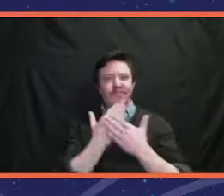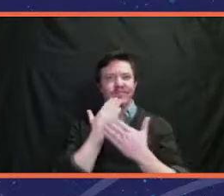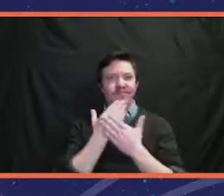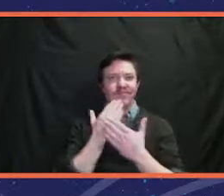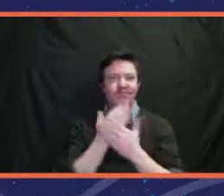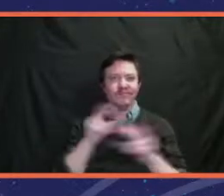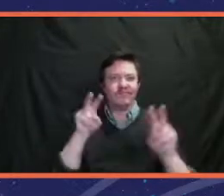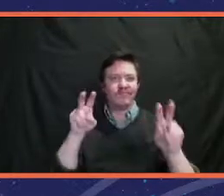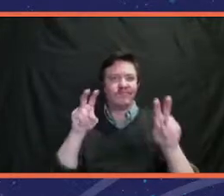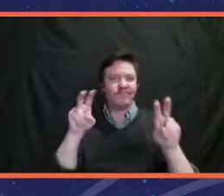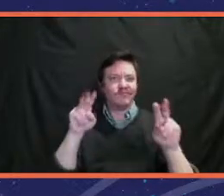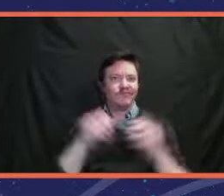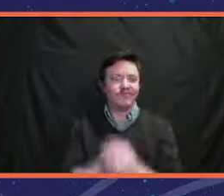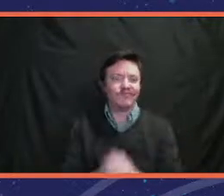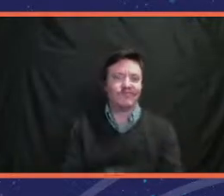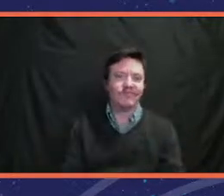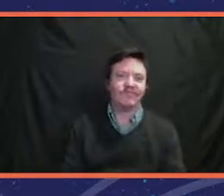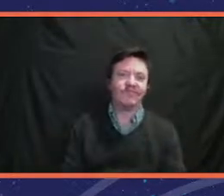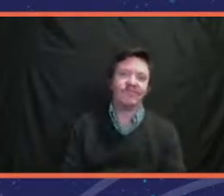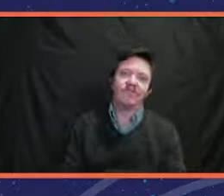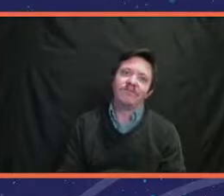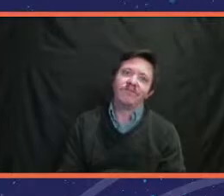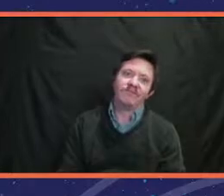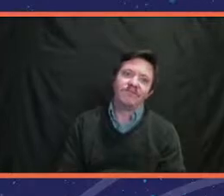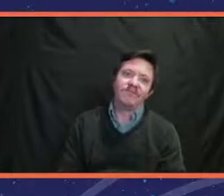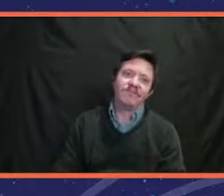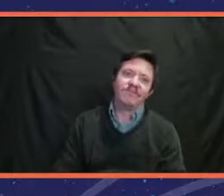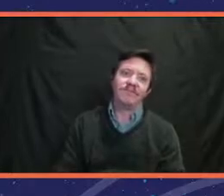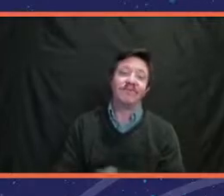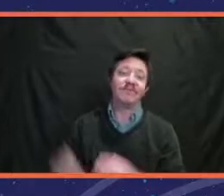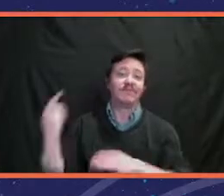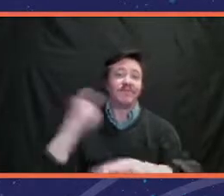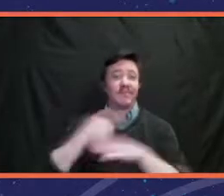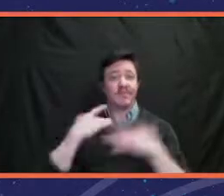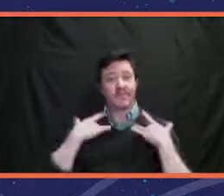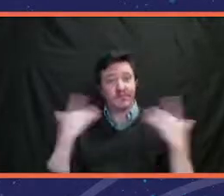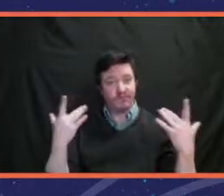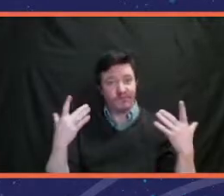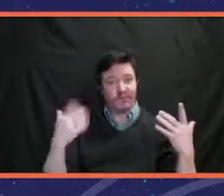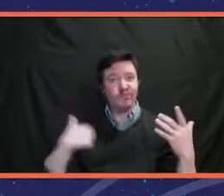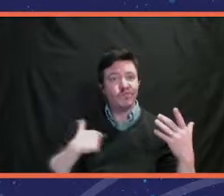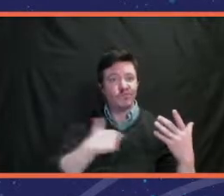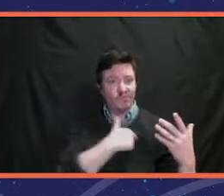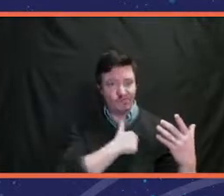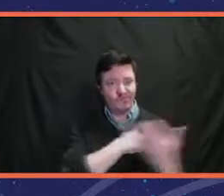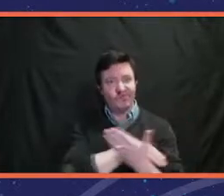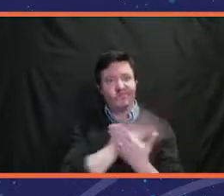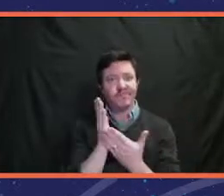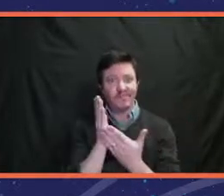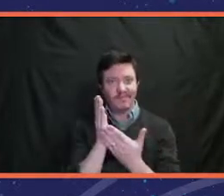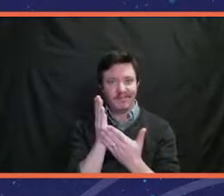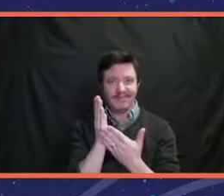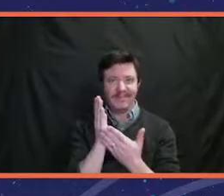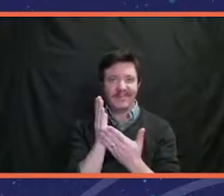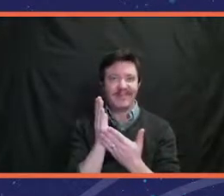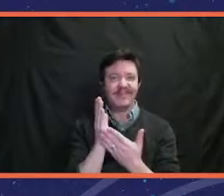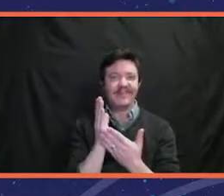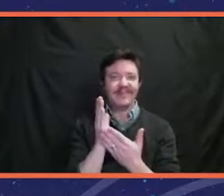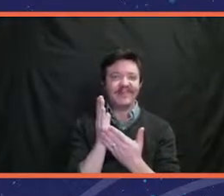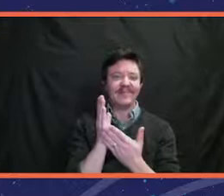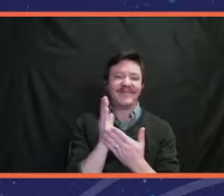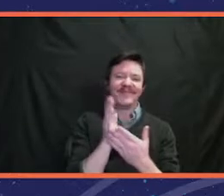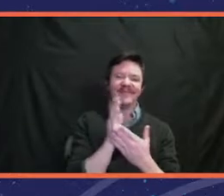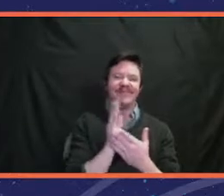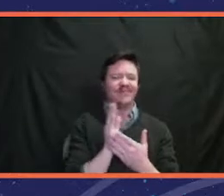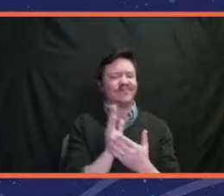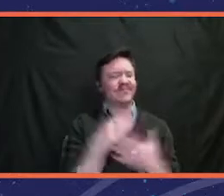So today's show, this evening, we have brought us to the point of so many highlights, right? And like we said, there's just